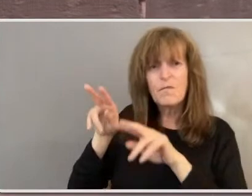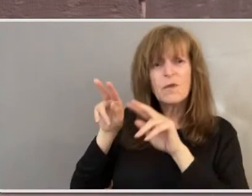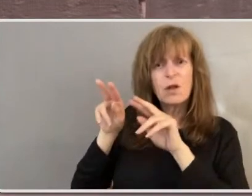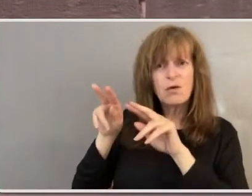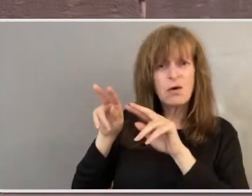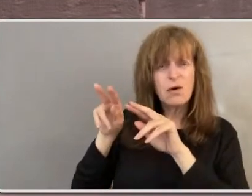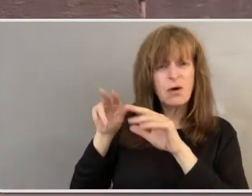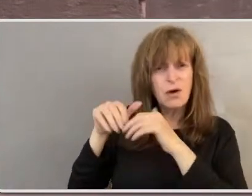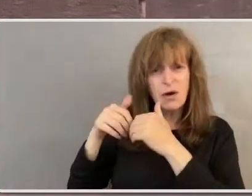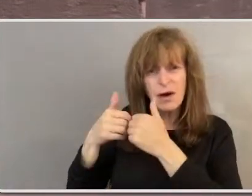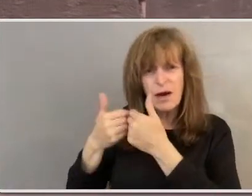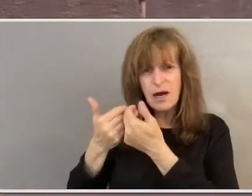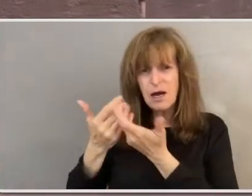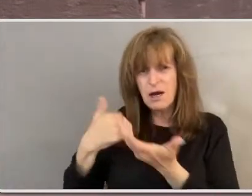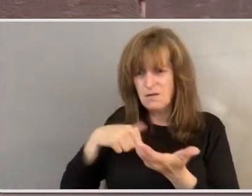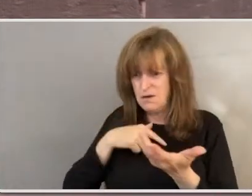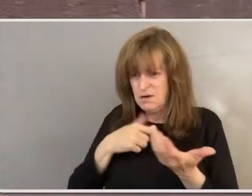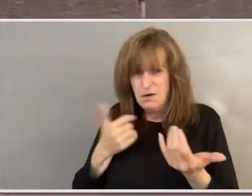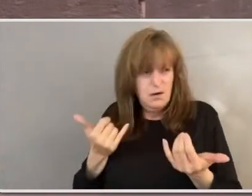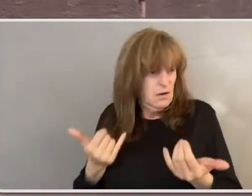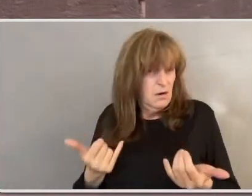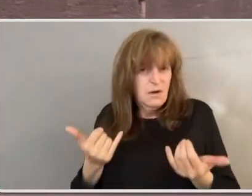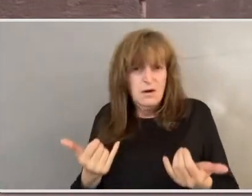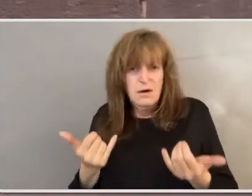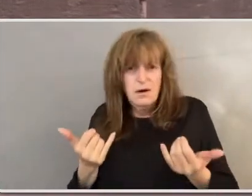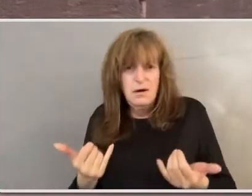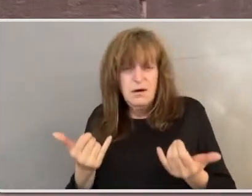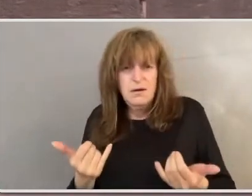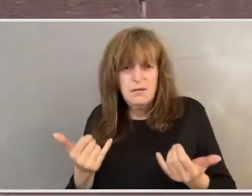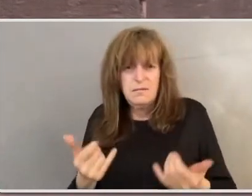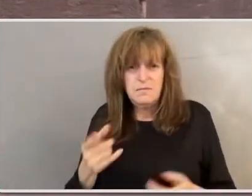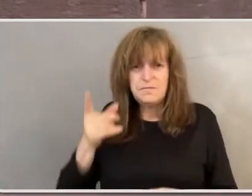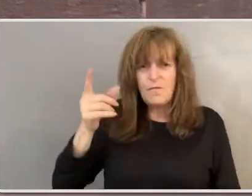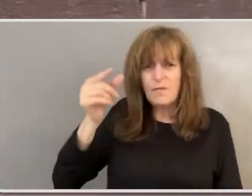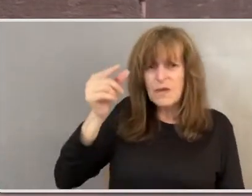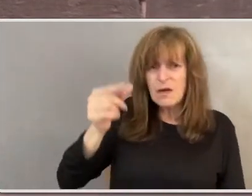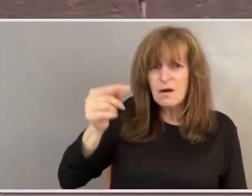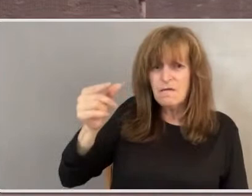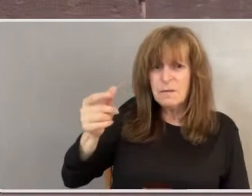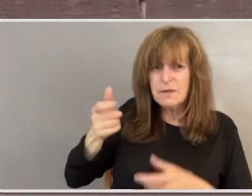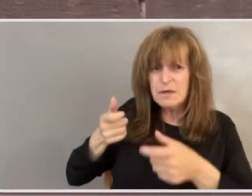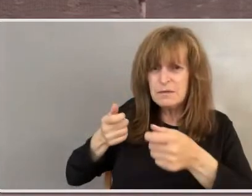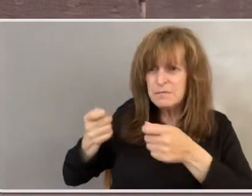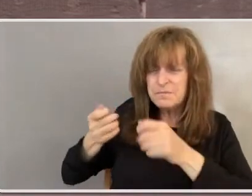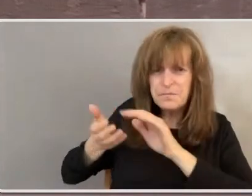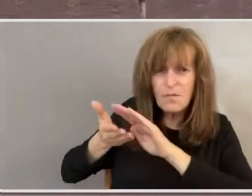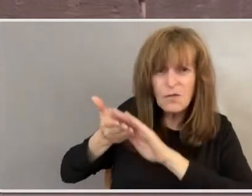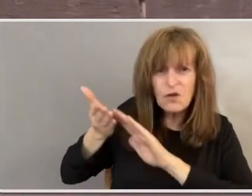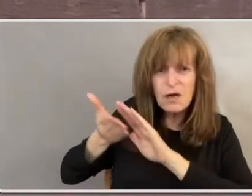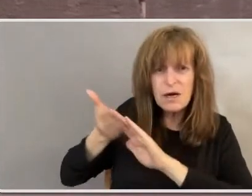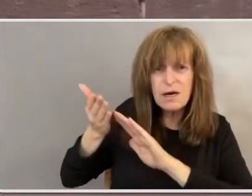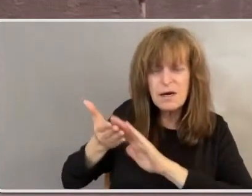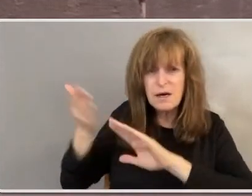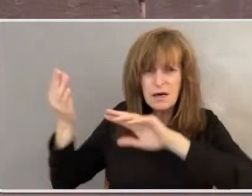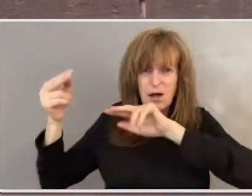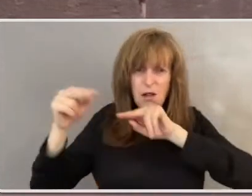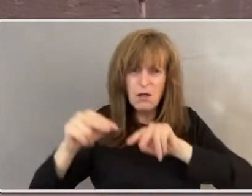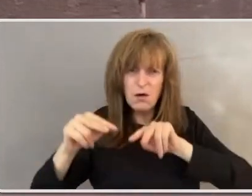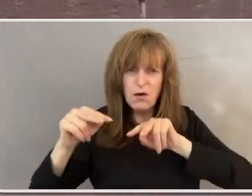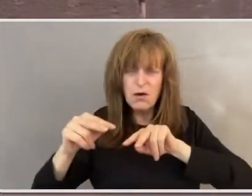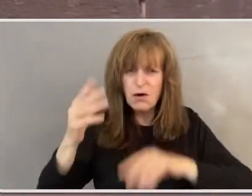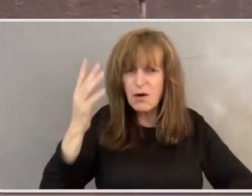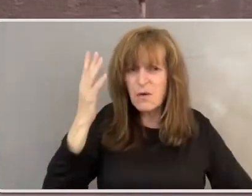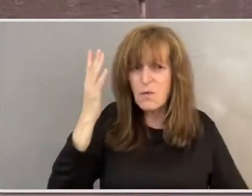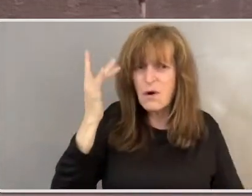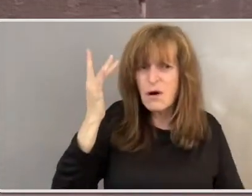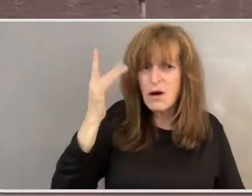the governments that we run, and so that we don't forget to remember the freedoms